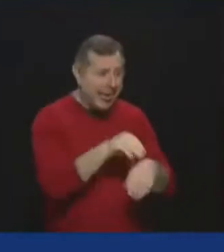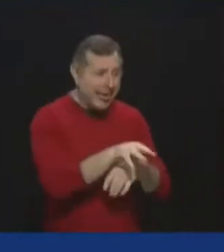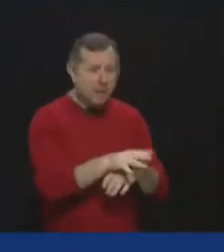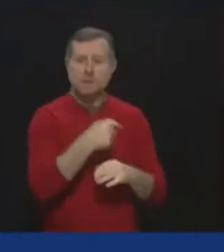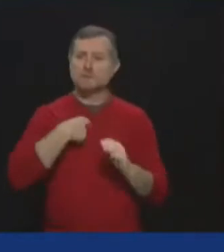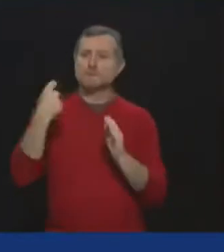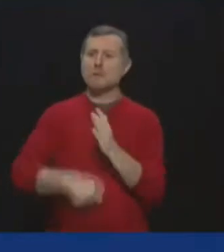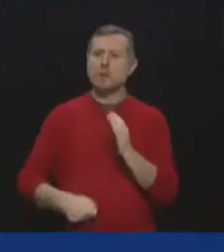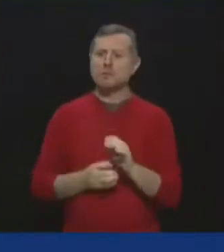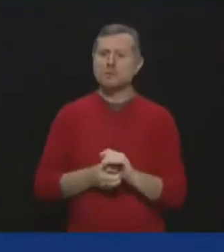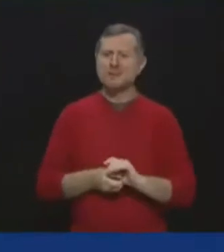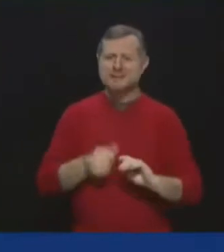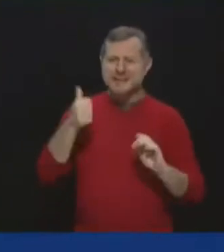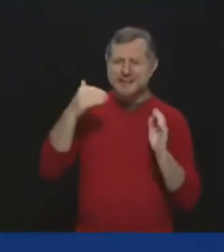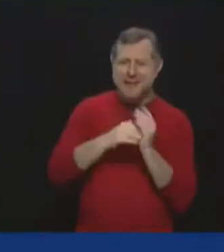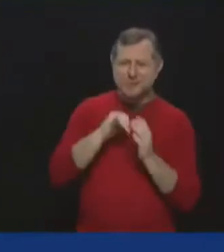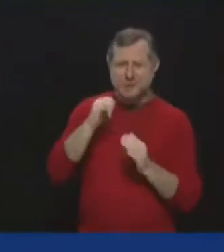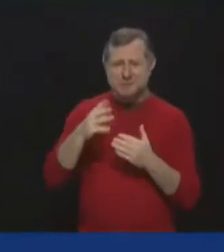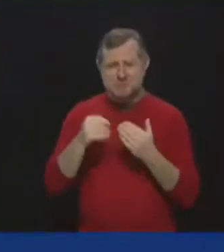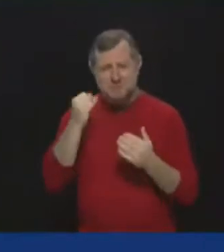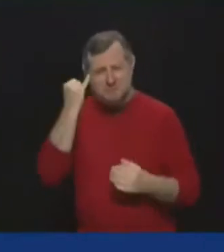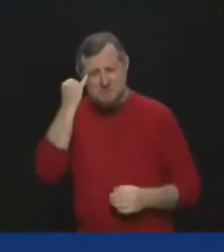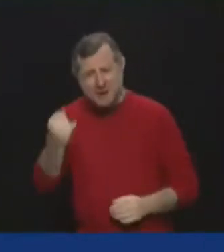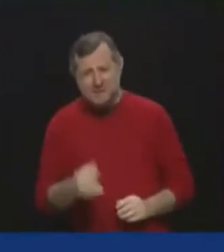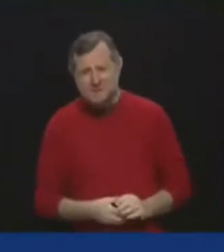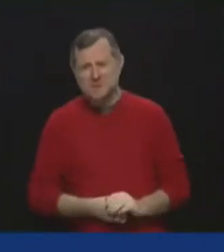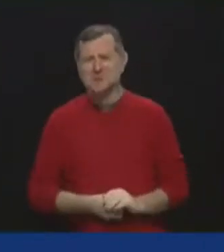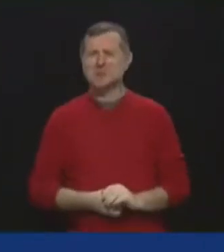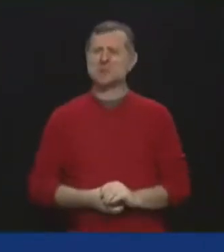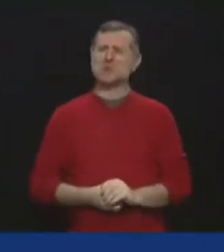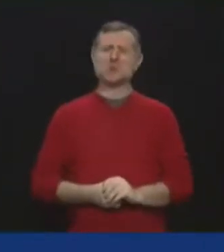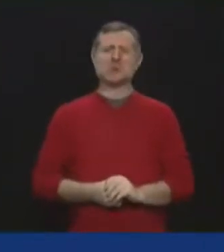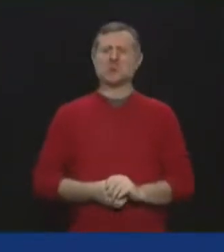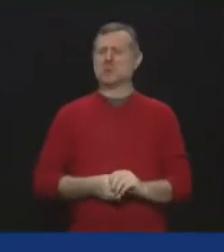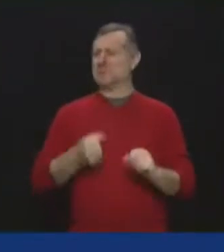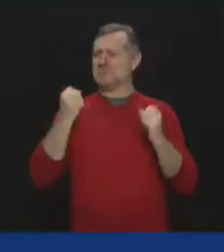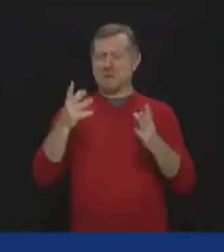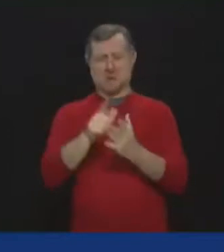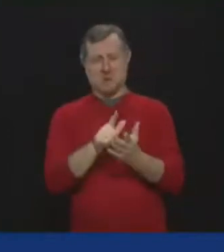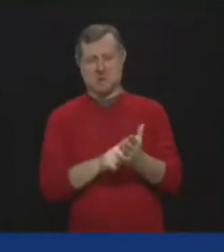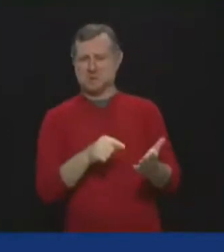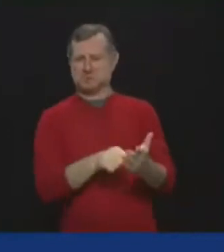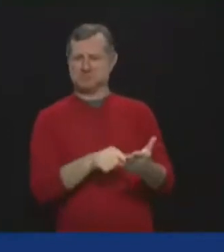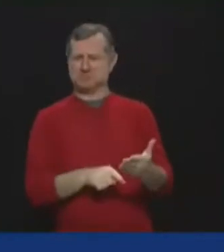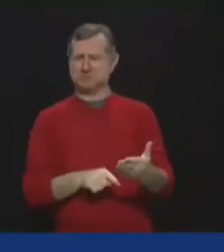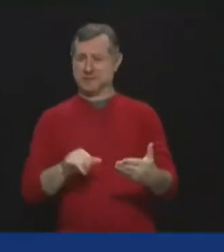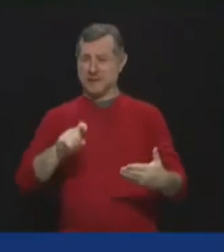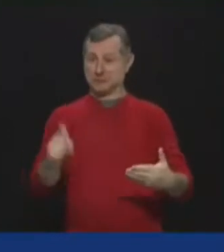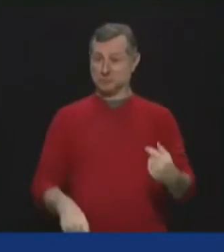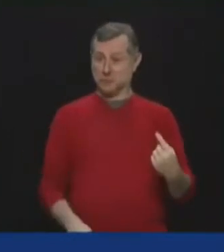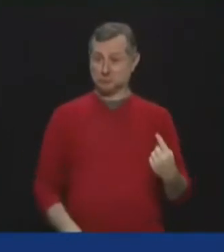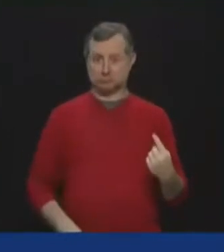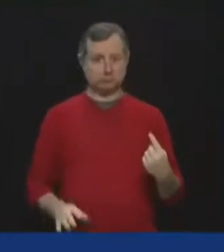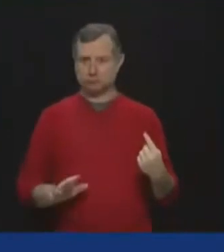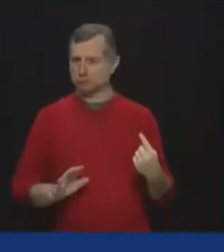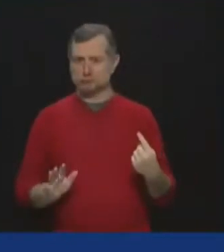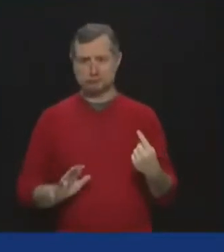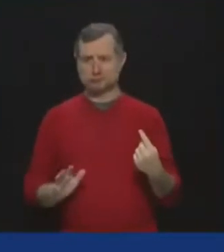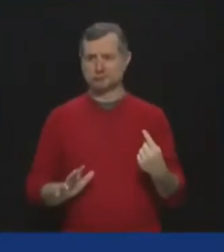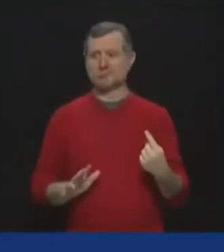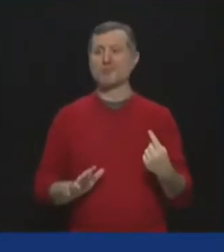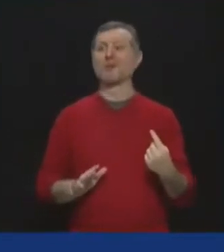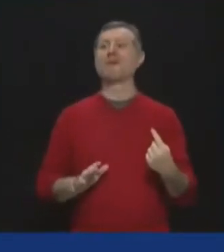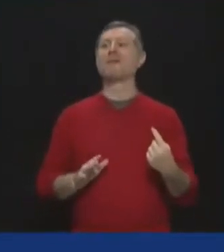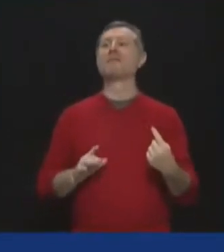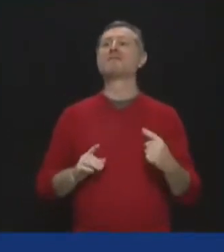is shocking, shocking what they did in Texas. And Texas isn't alone. Texas is just the first big